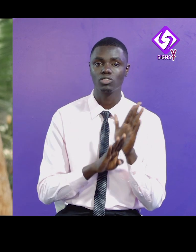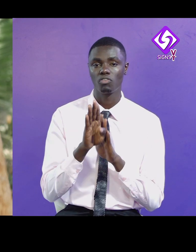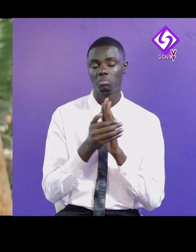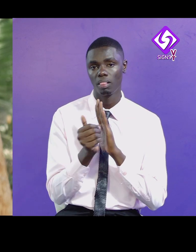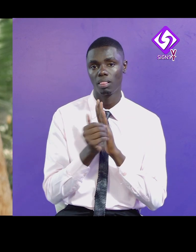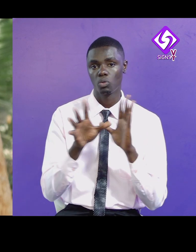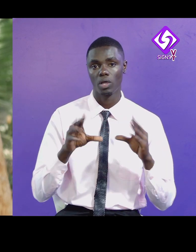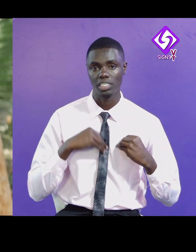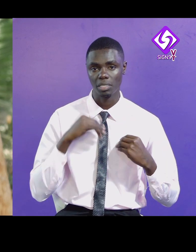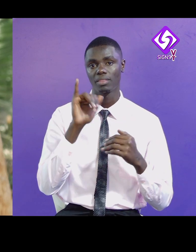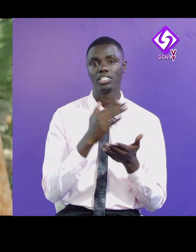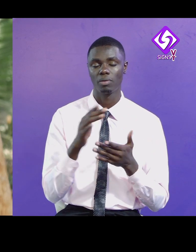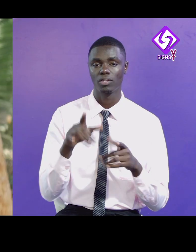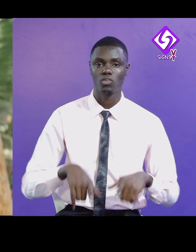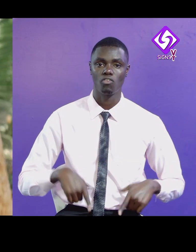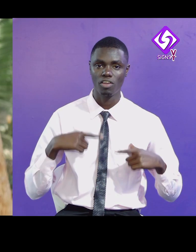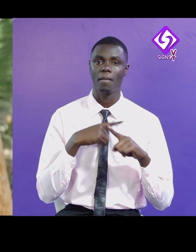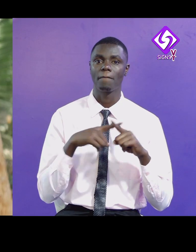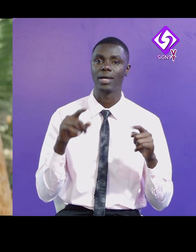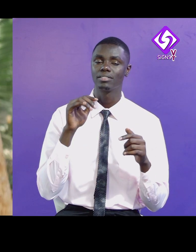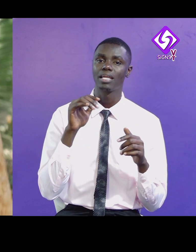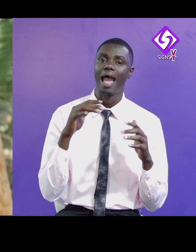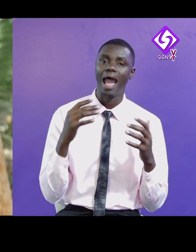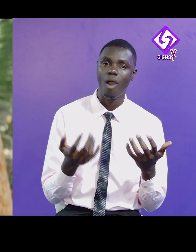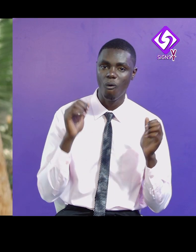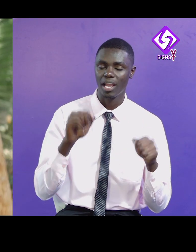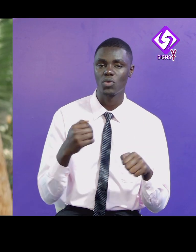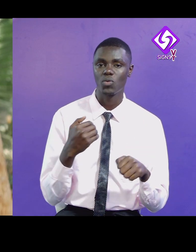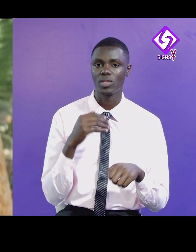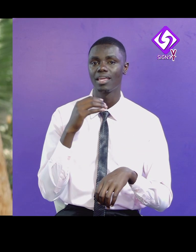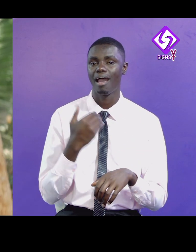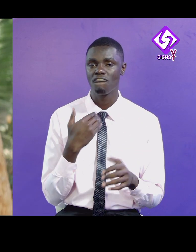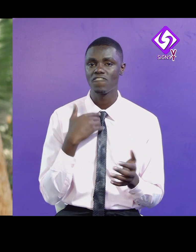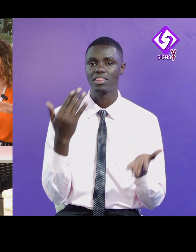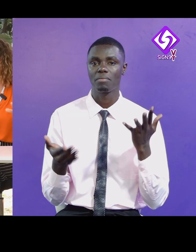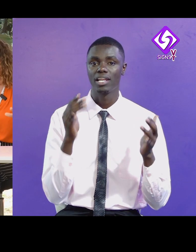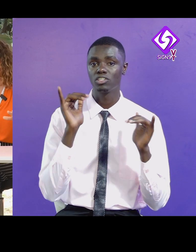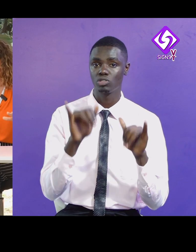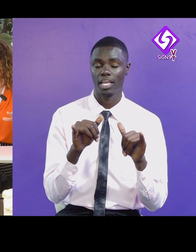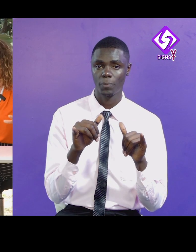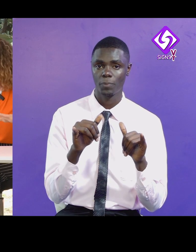that that is part of life. But how can we have that balance so that we can stay on a